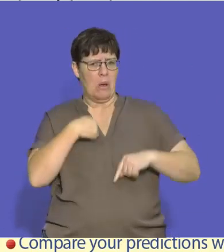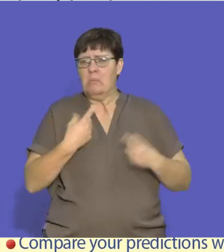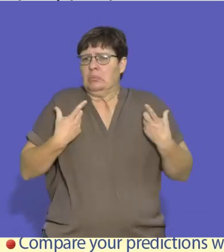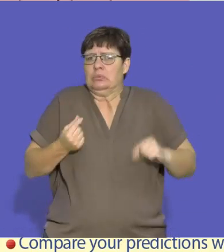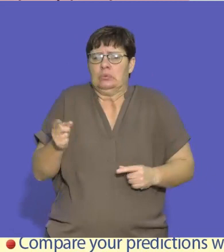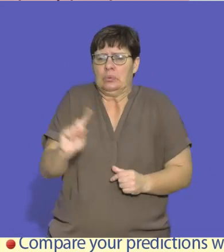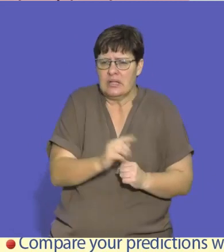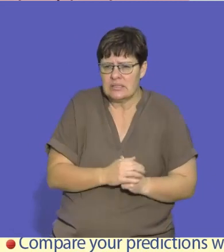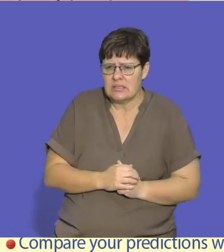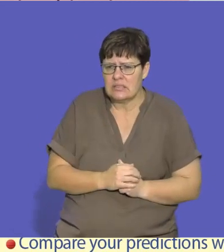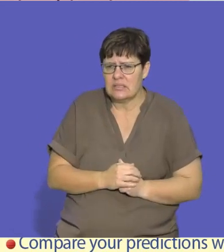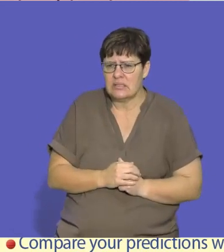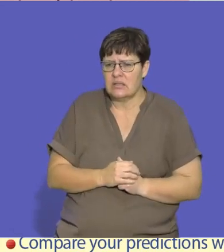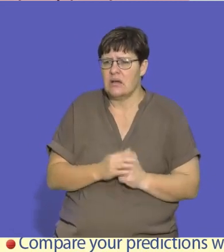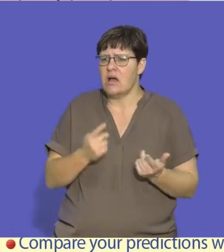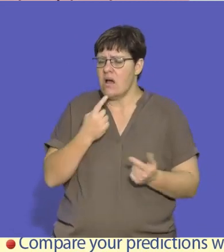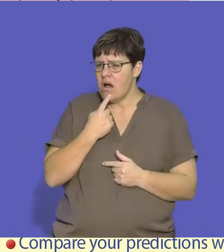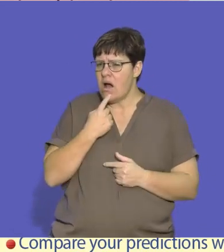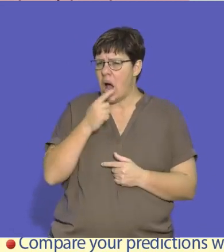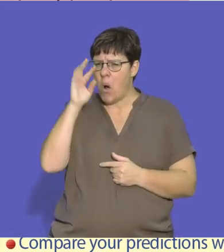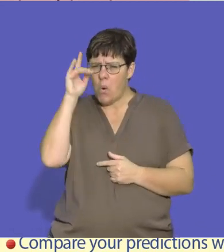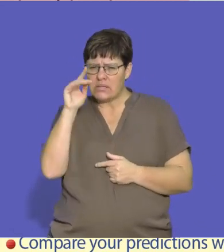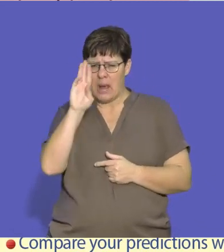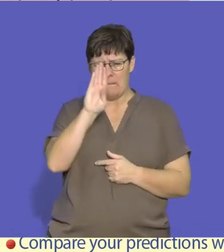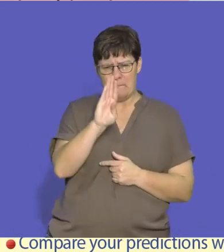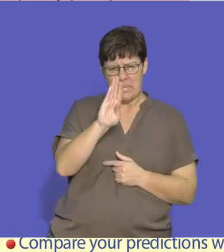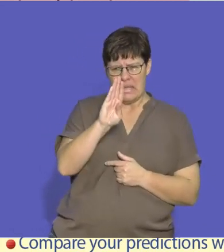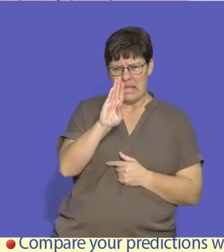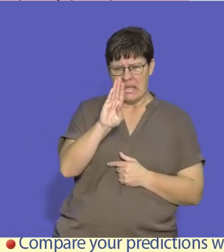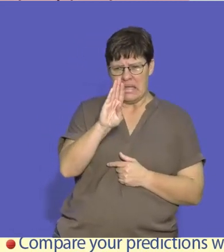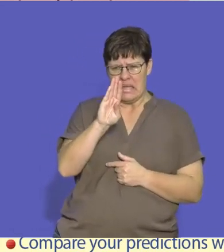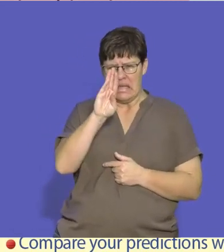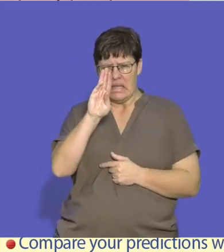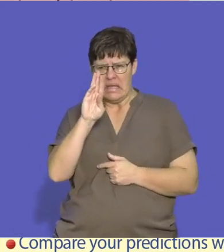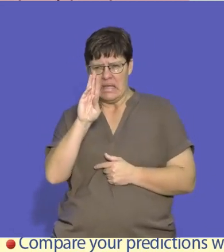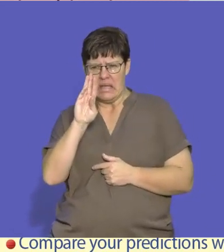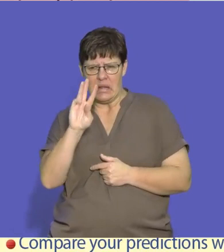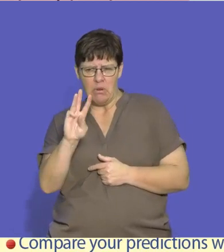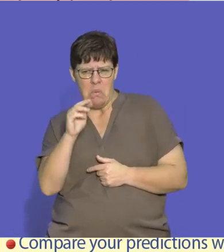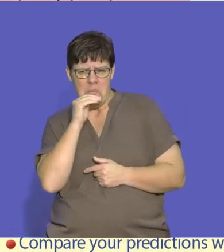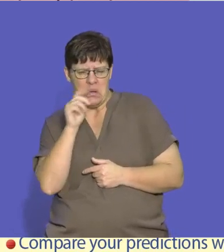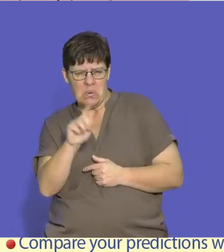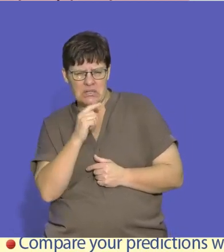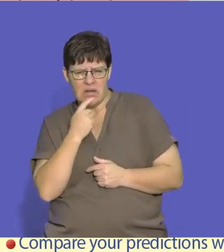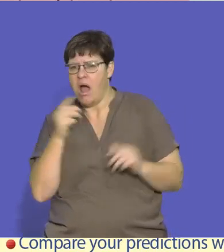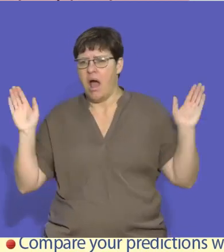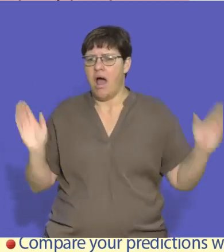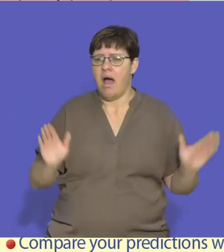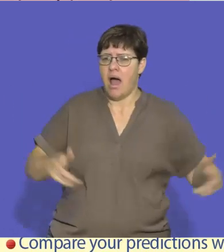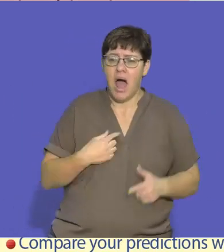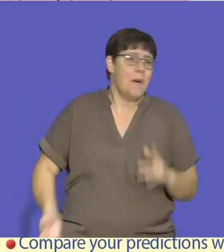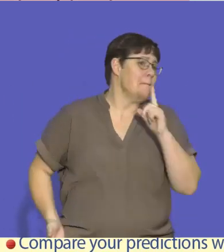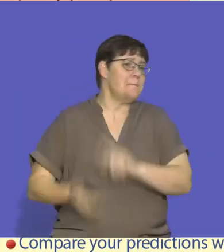I do? I wonder what BM means, Crow asked, flapping his wings. I've got it,